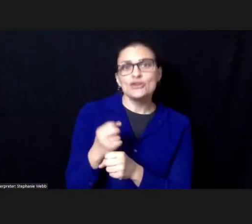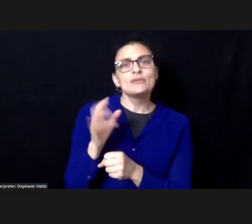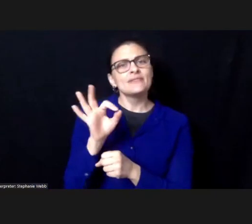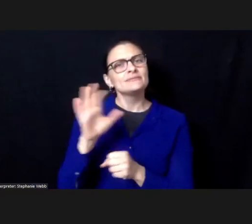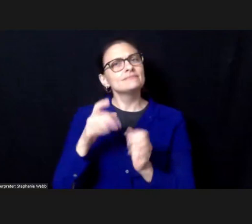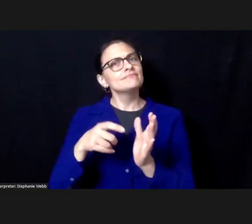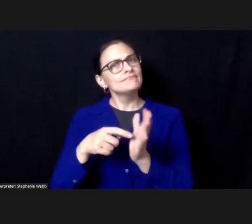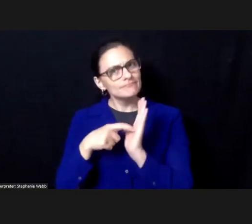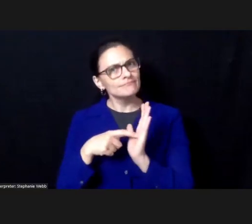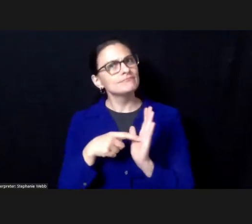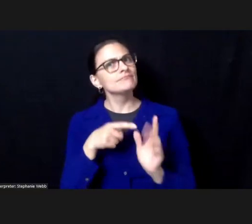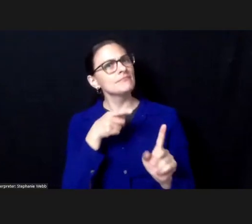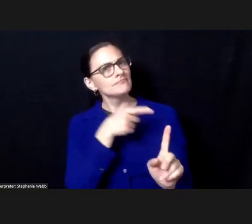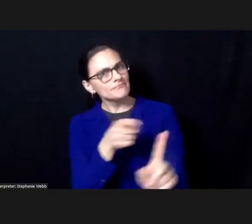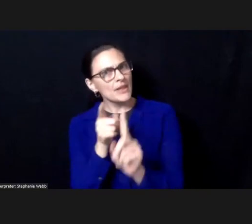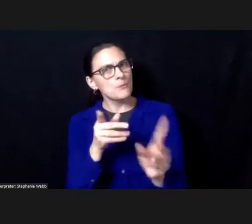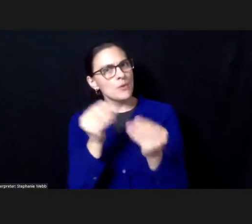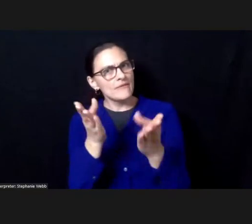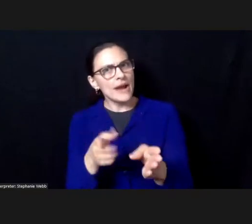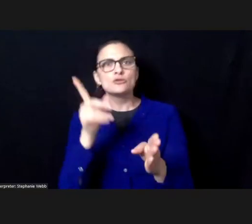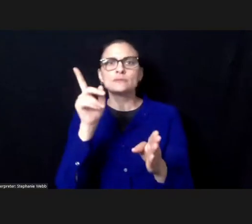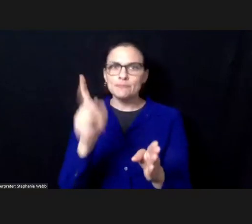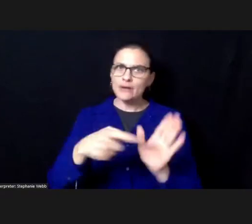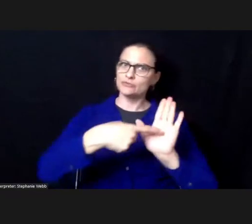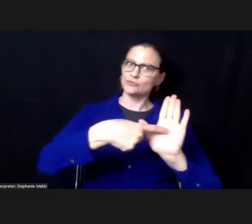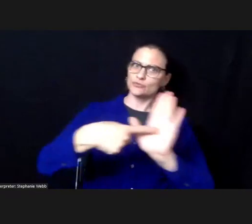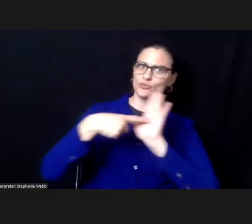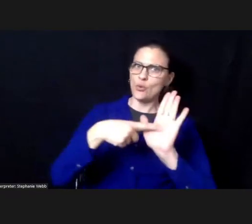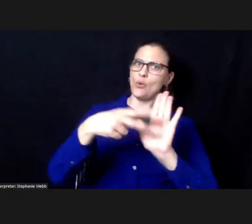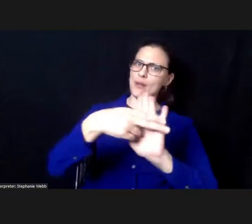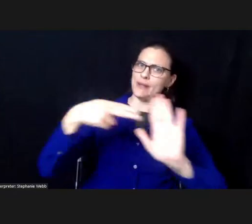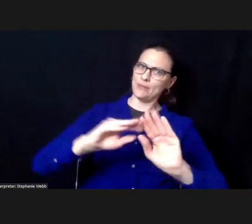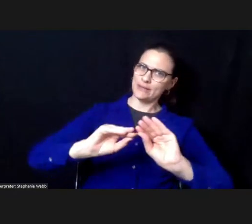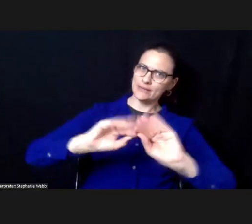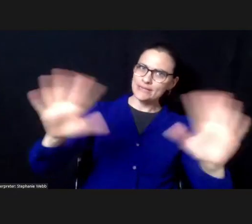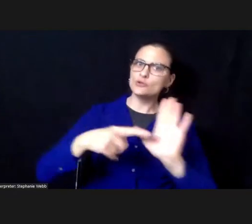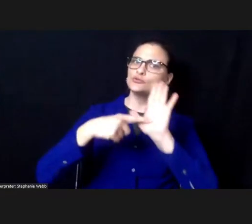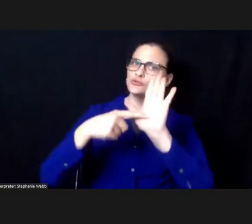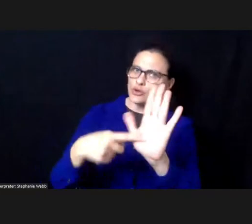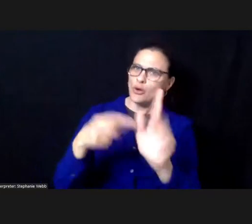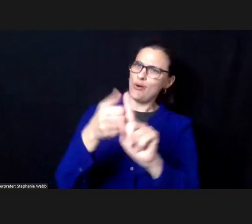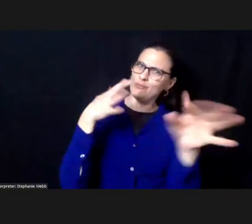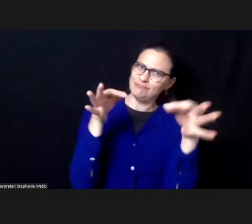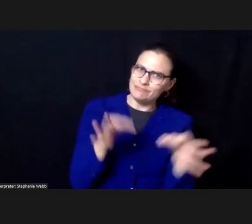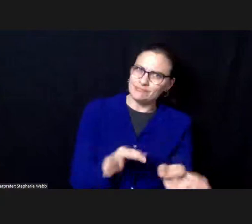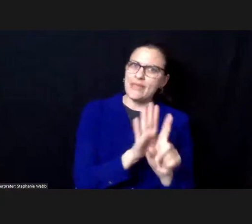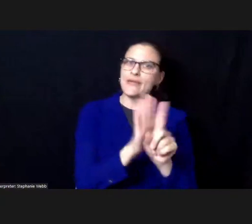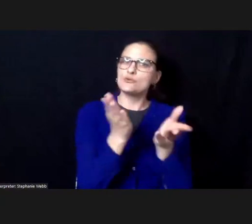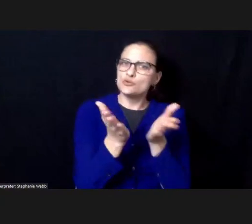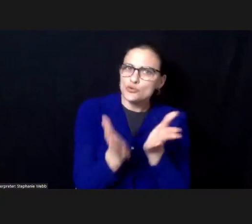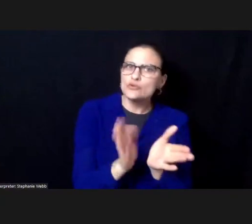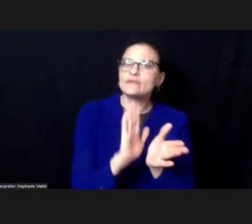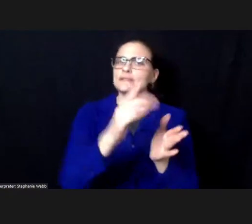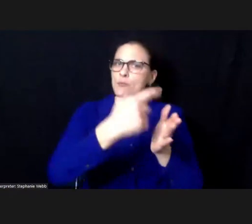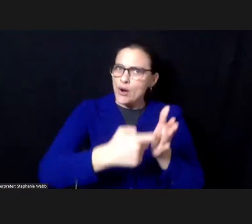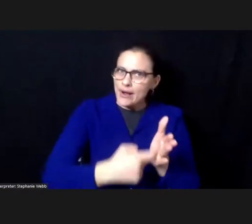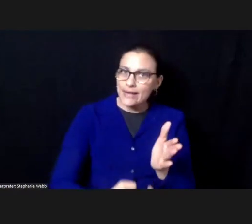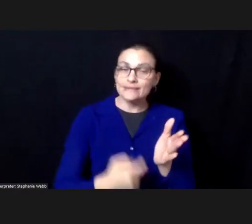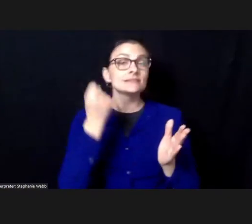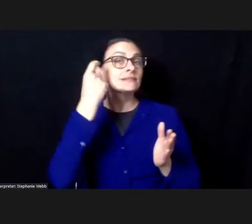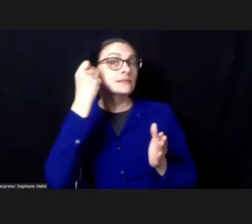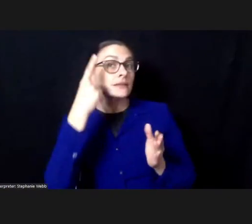labels describing their services and their prices. To be truly useful to consumers, these labels must be